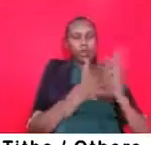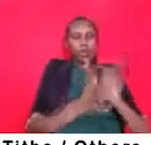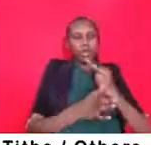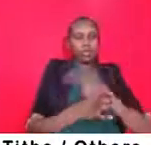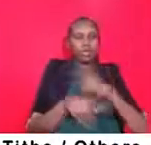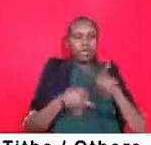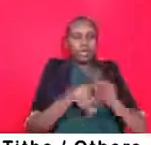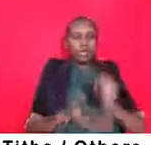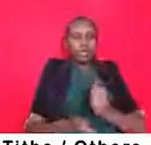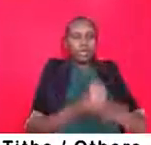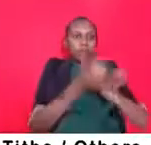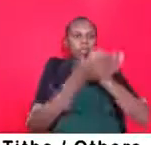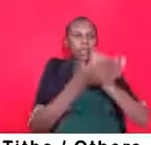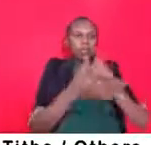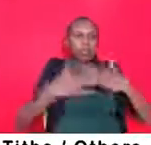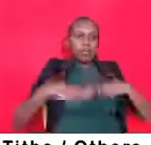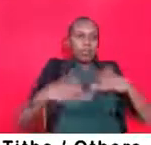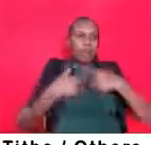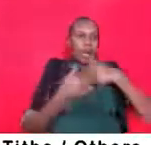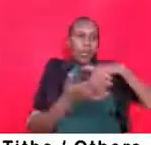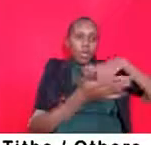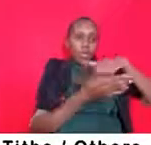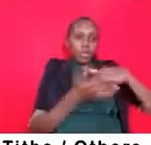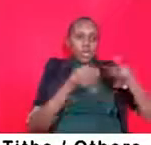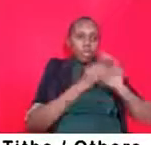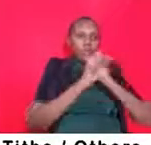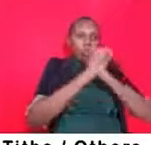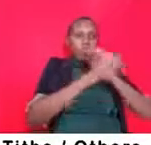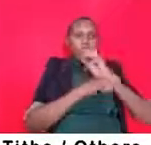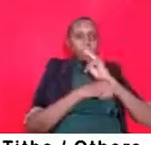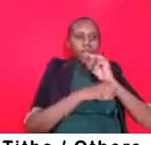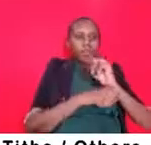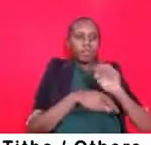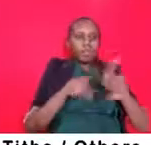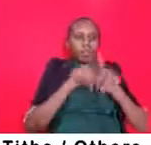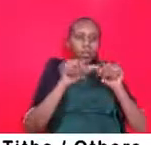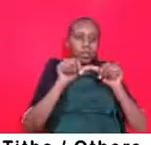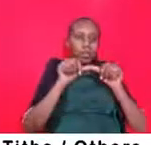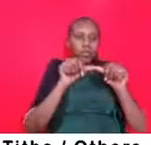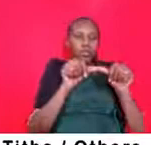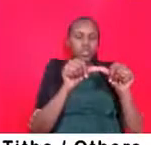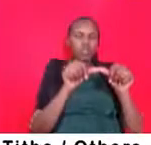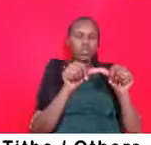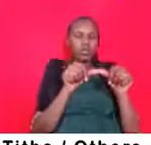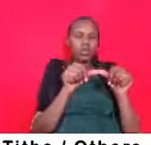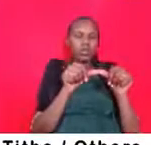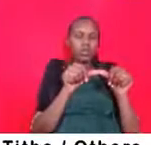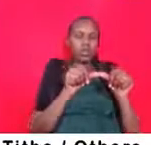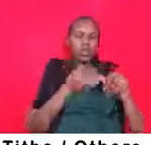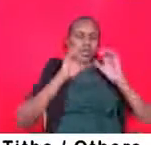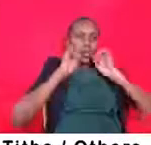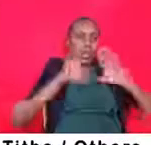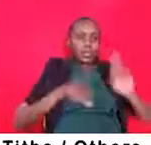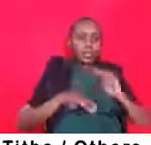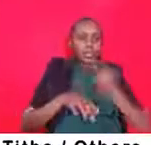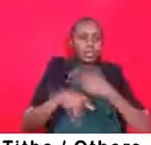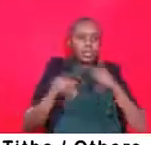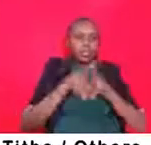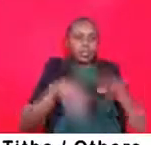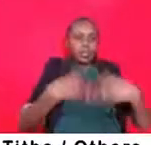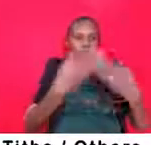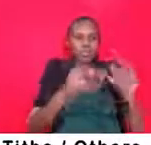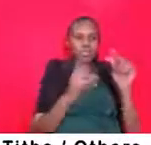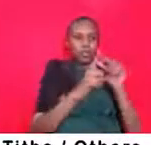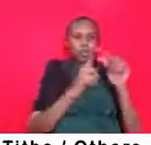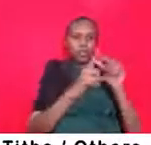help the helpless and protect them, dear Lord. As you continue, as you bless us, dear Lord, give us your